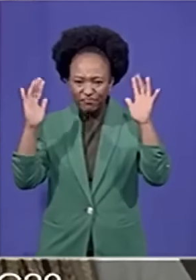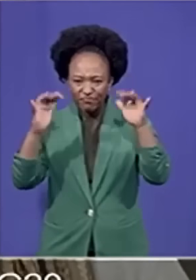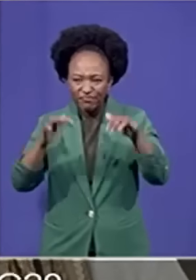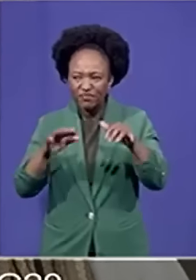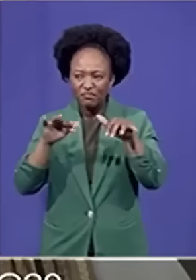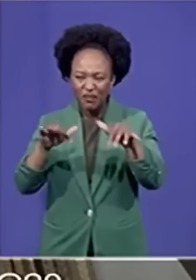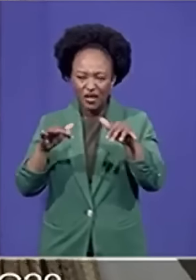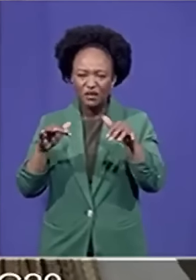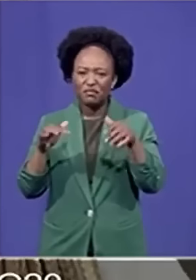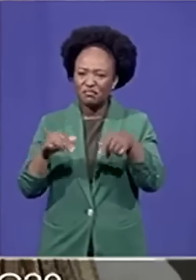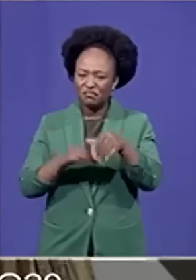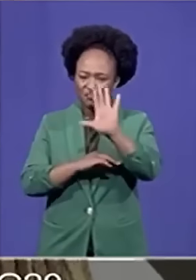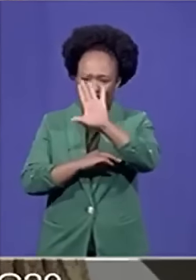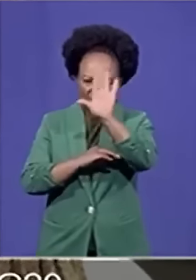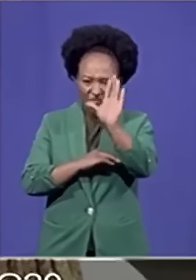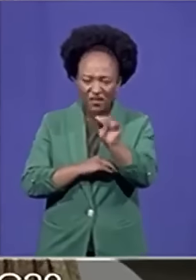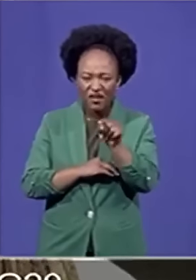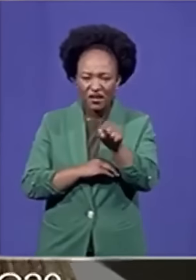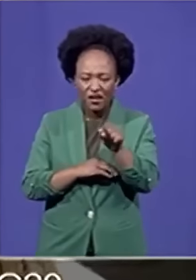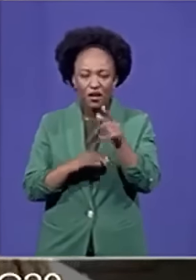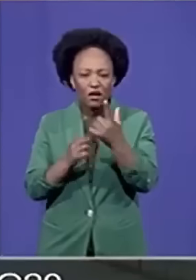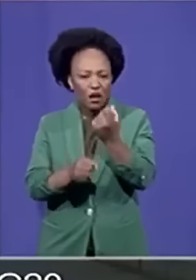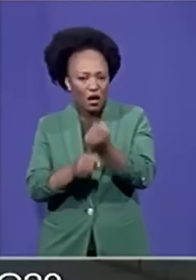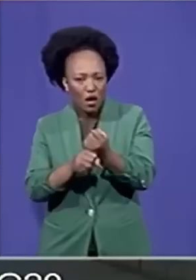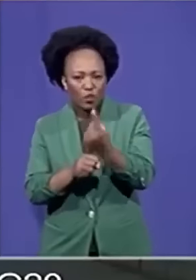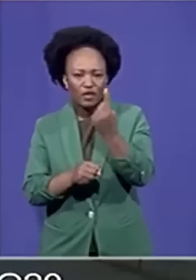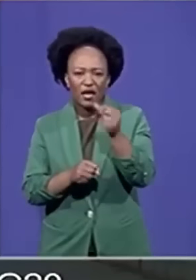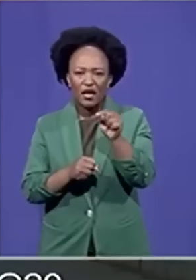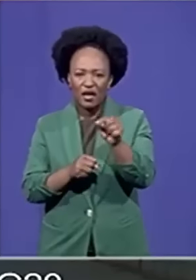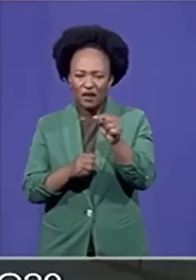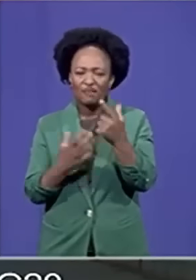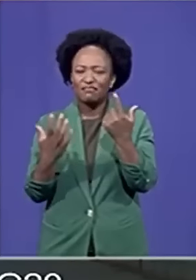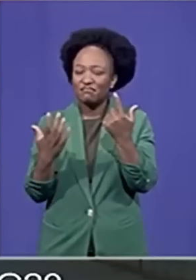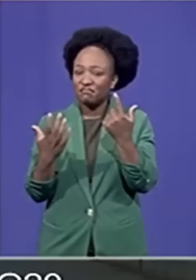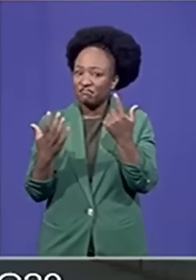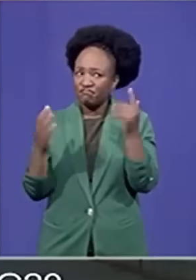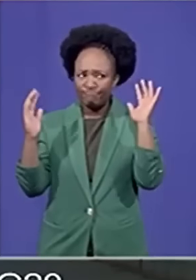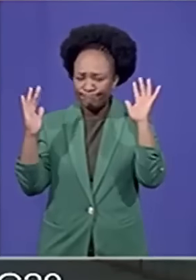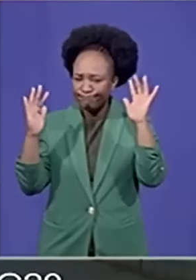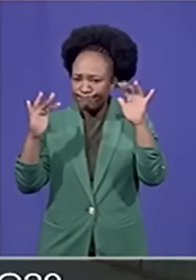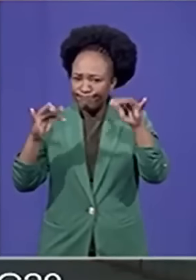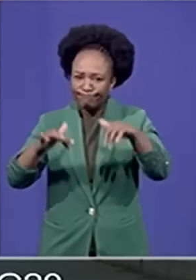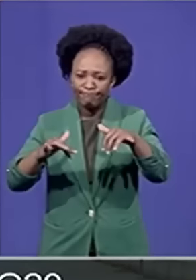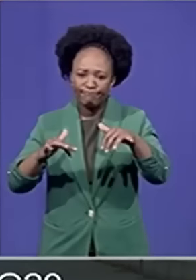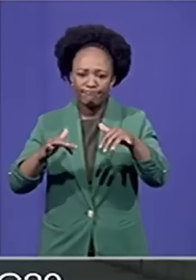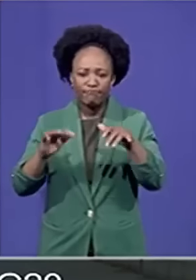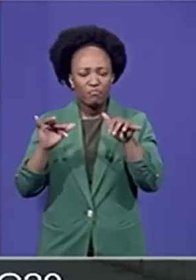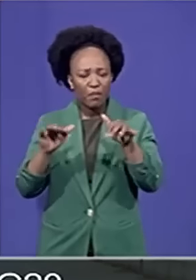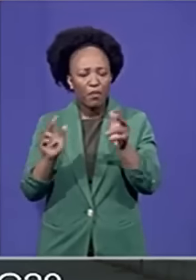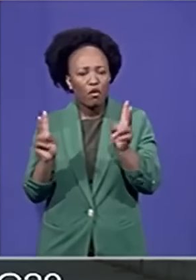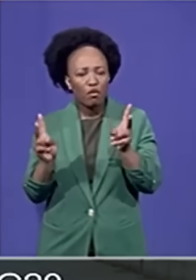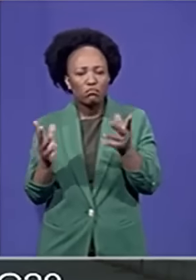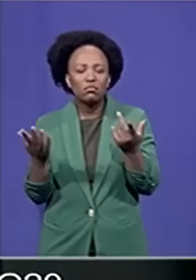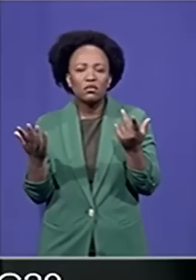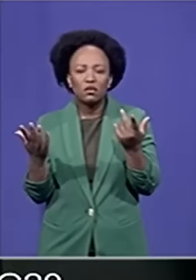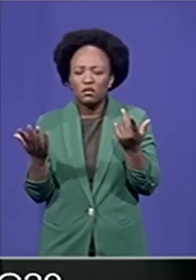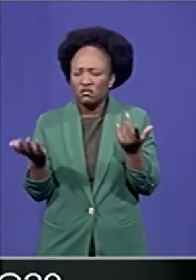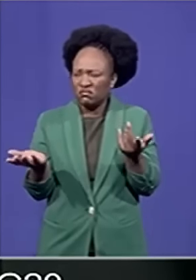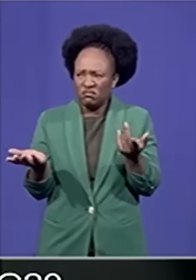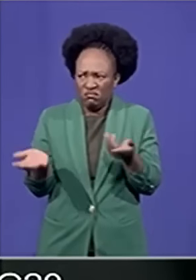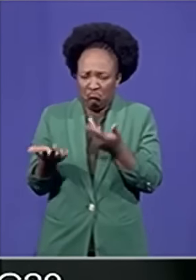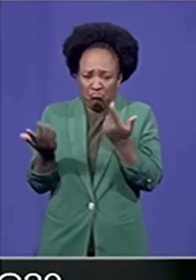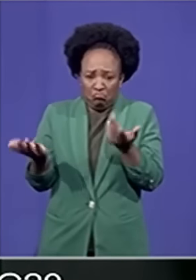mona Afrika ba tla mona Gauteng kapo Afrika Borwa me batho ordinary people, as we would say, ba sa bone